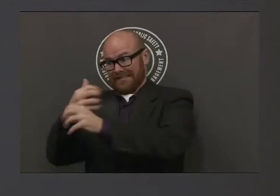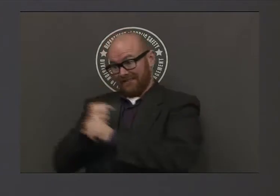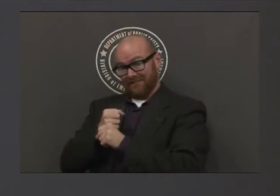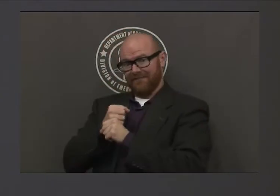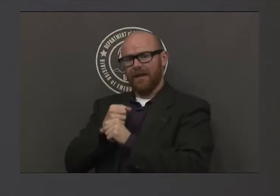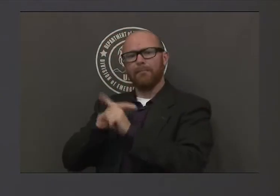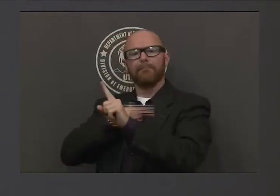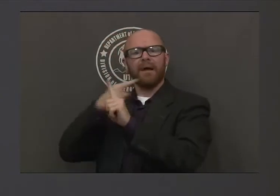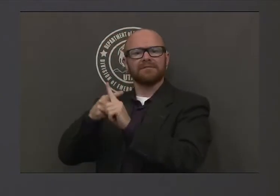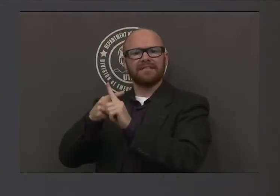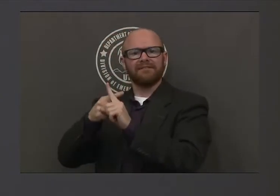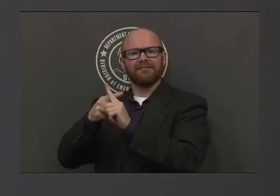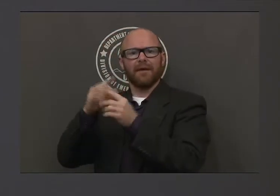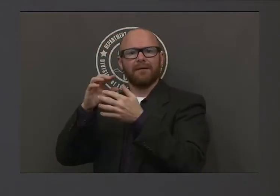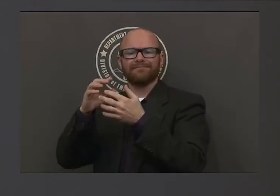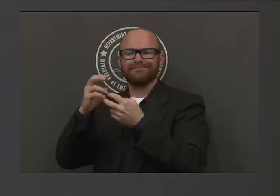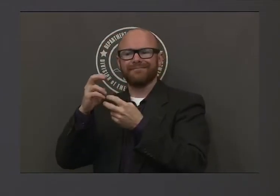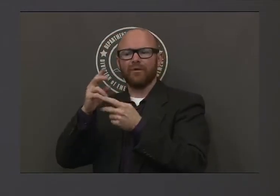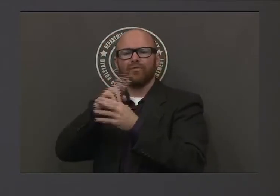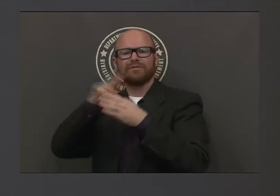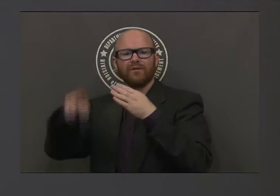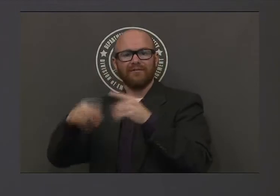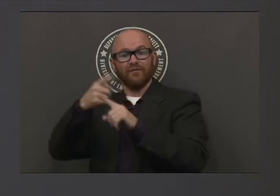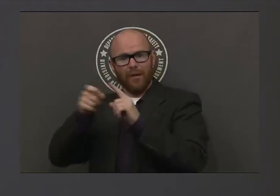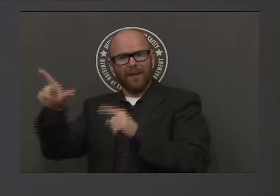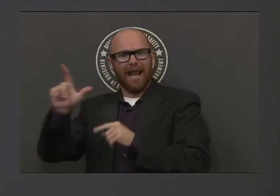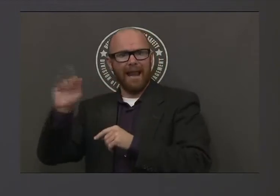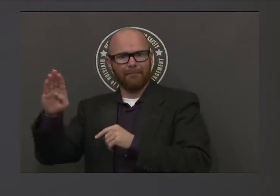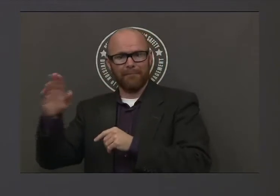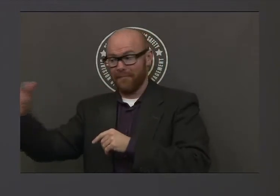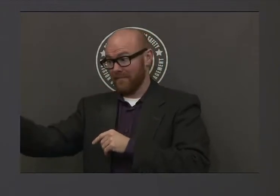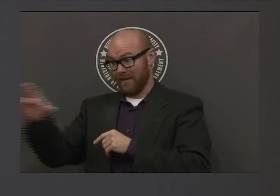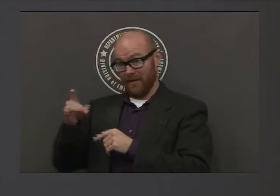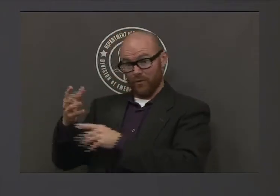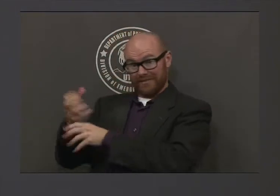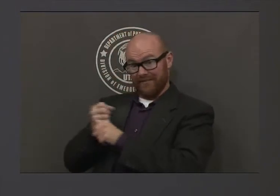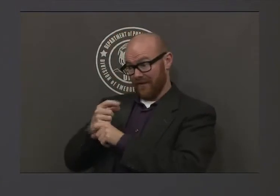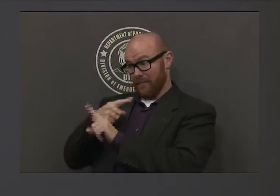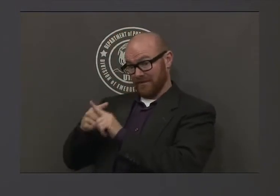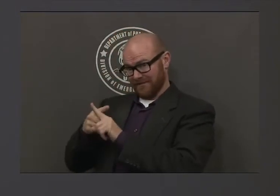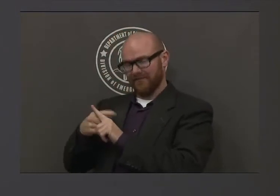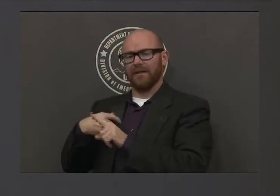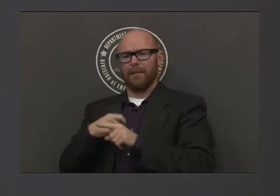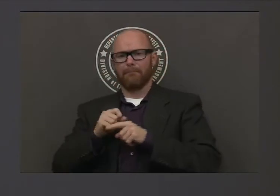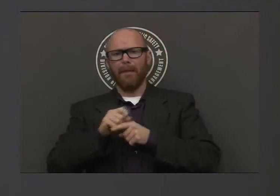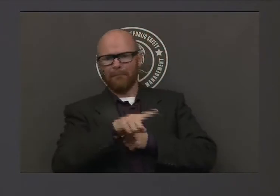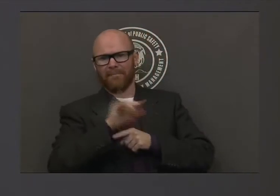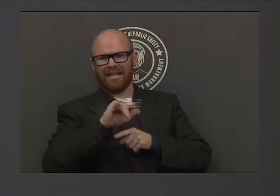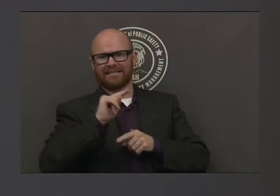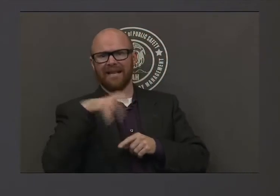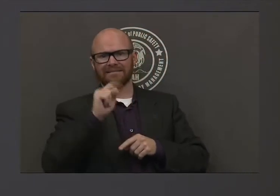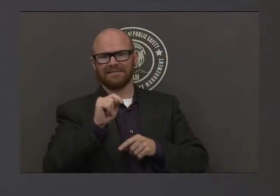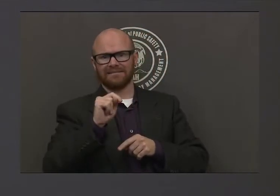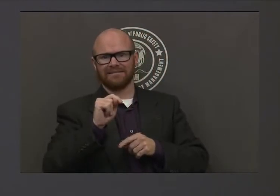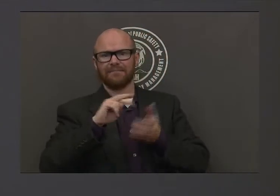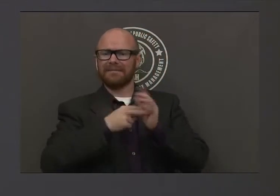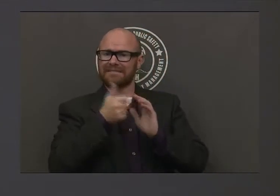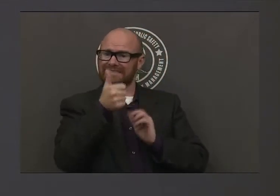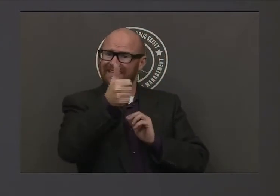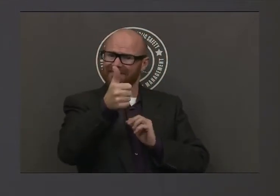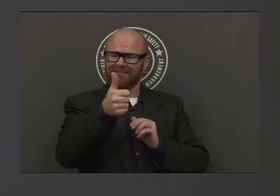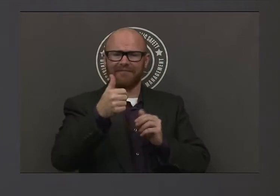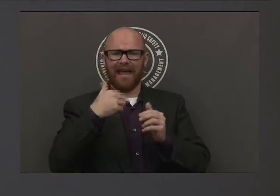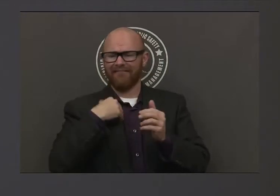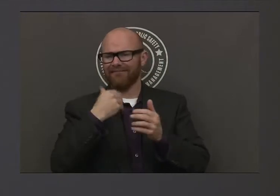ability to send text messages out. So it is all built in-house within the Utah Department of Health. So the way it's going to work initially is